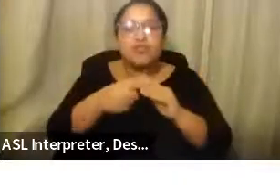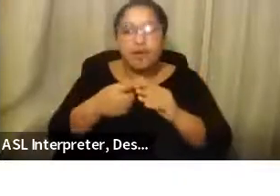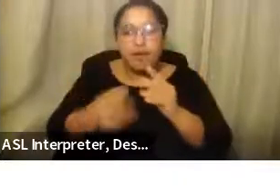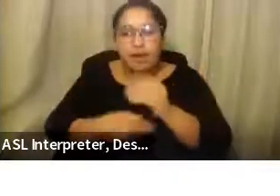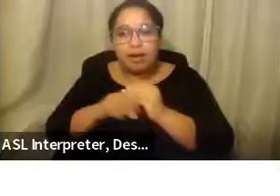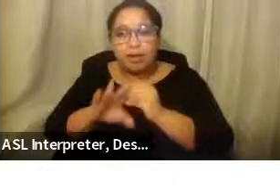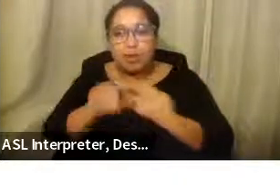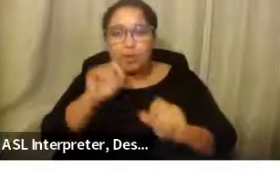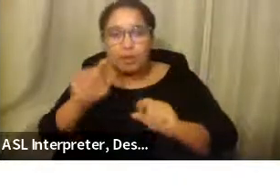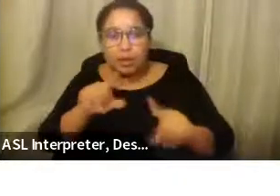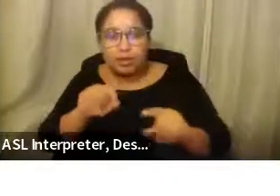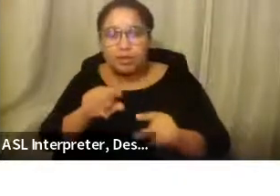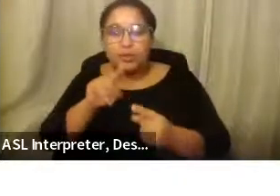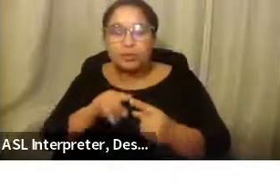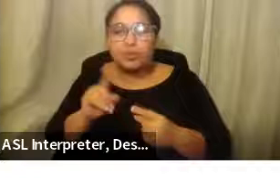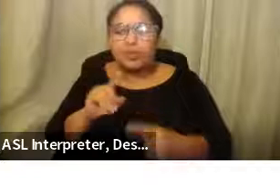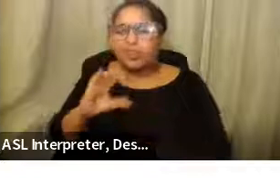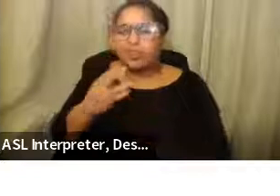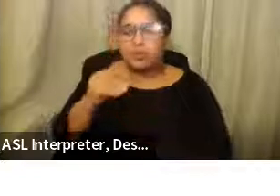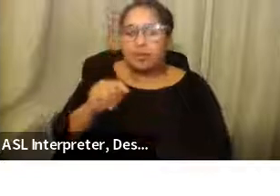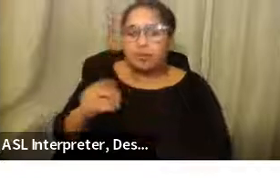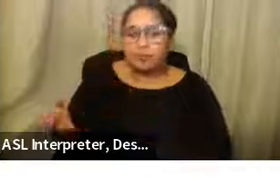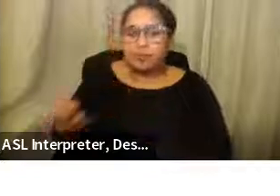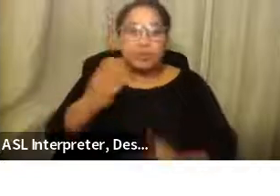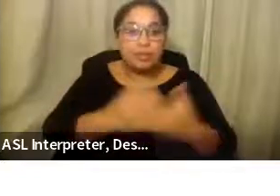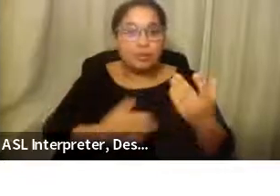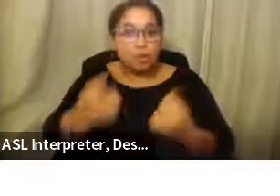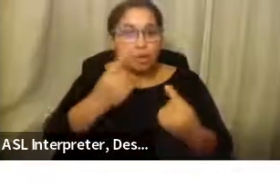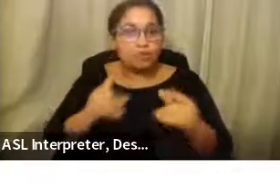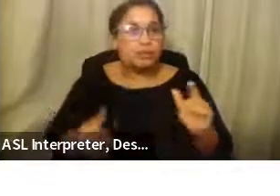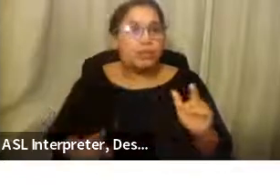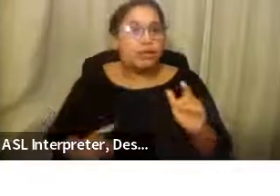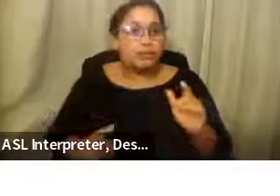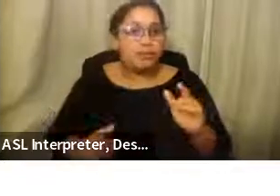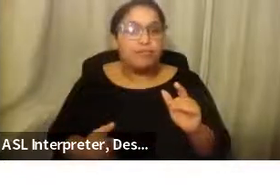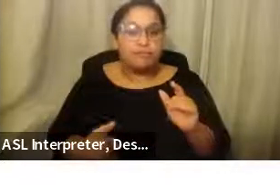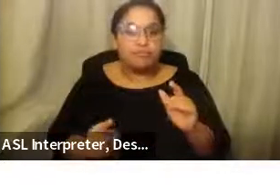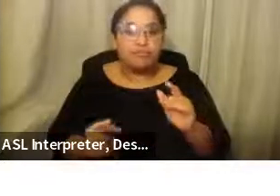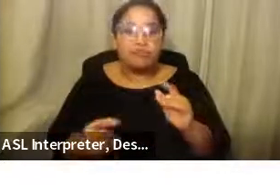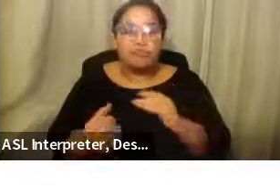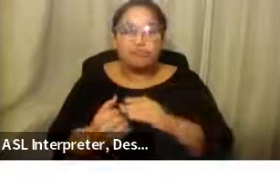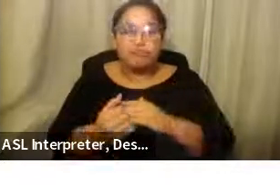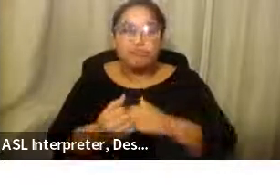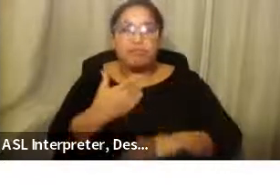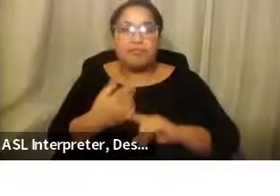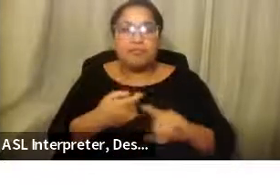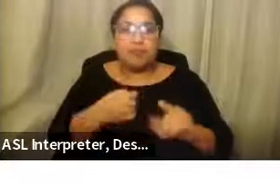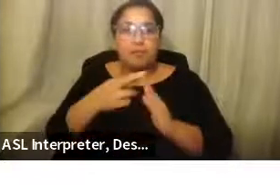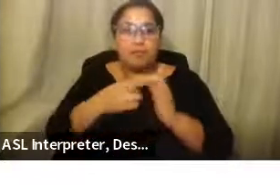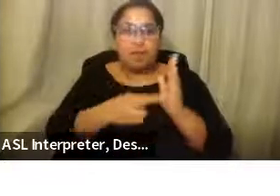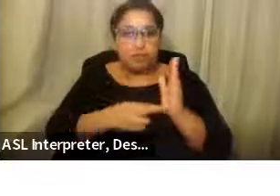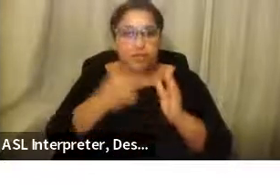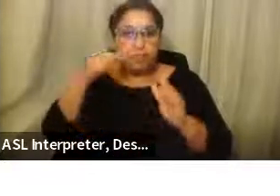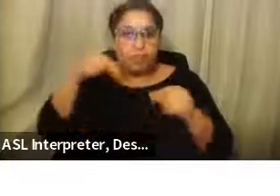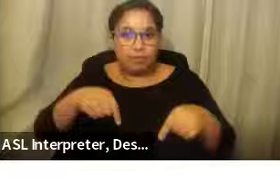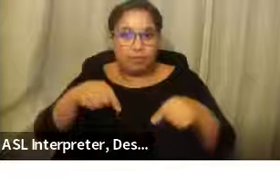you're doing that, these are some of the questions that have come through from our registrant list,